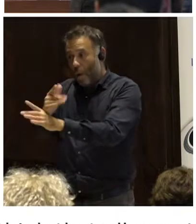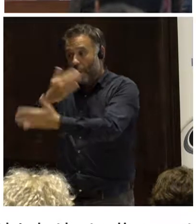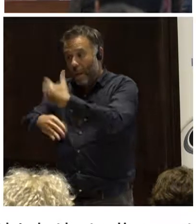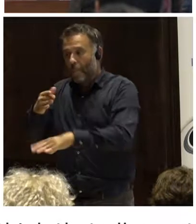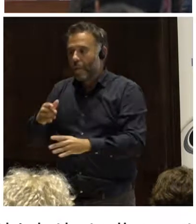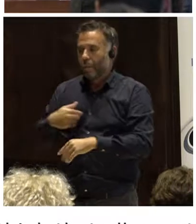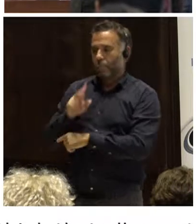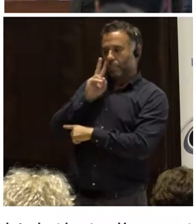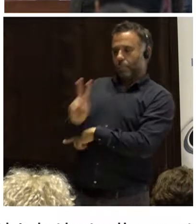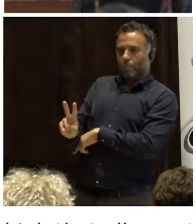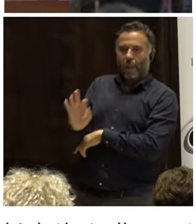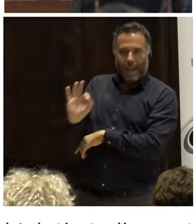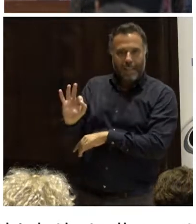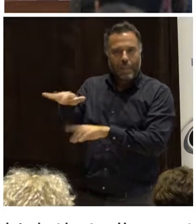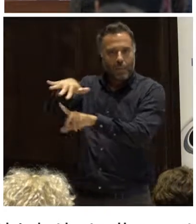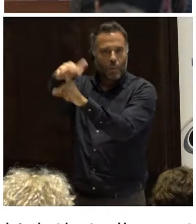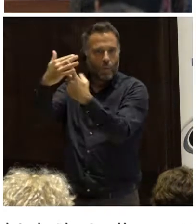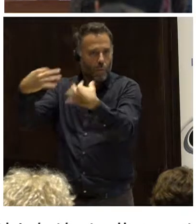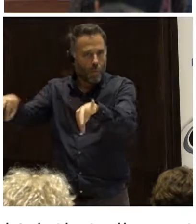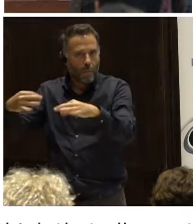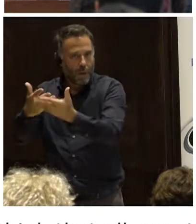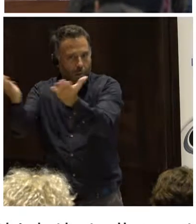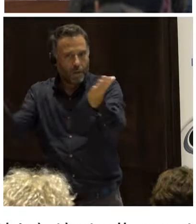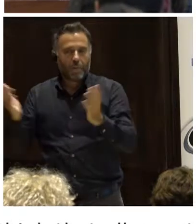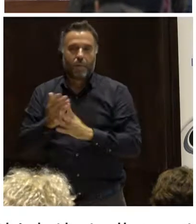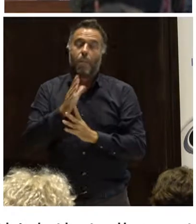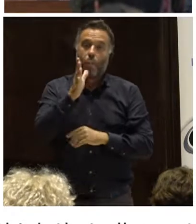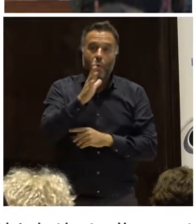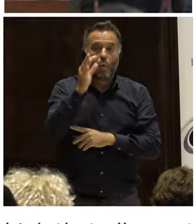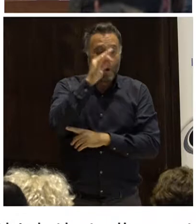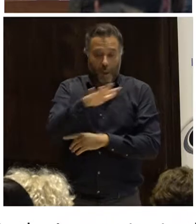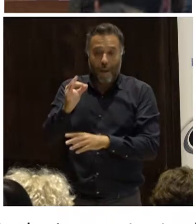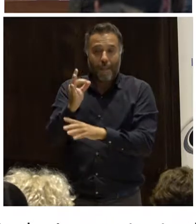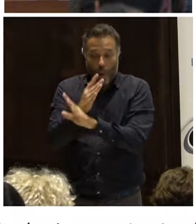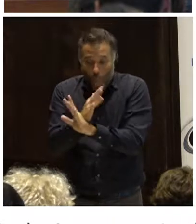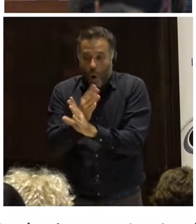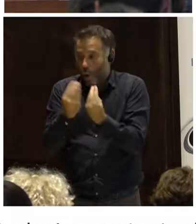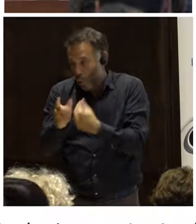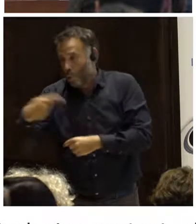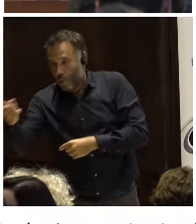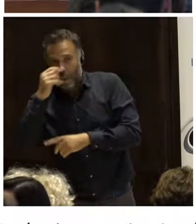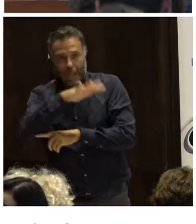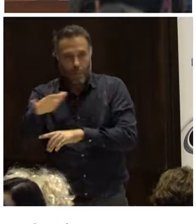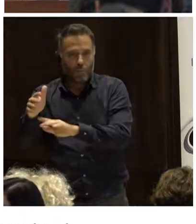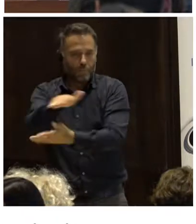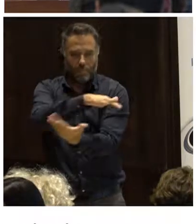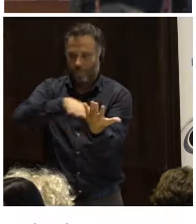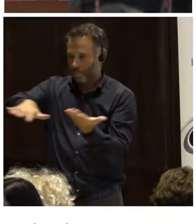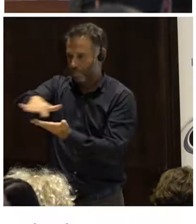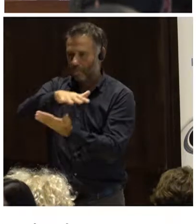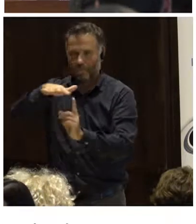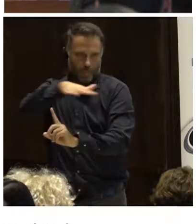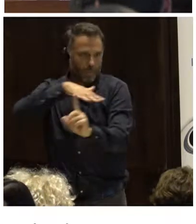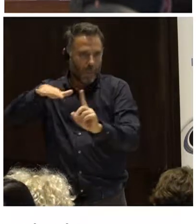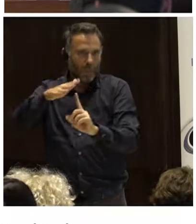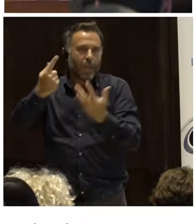should play with their peers in inclusive context. And also the participatory approach in research and experimentation,